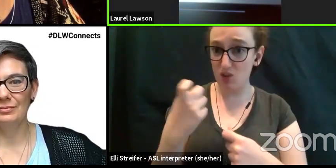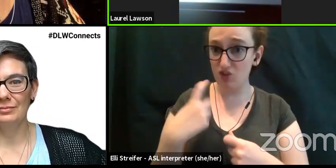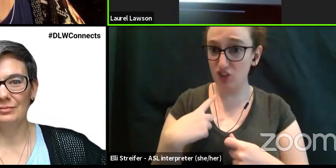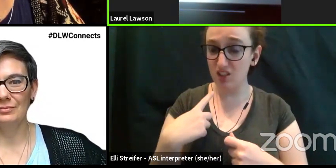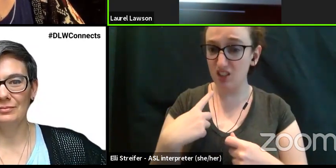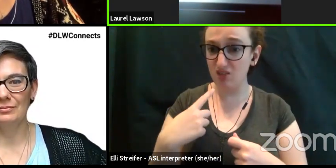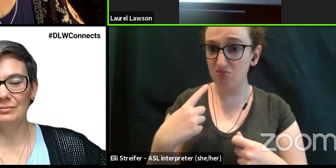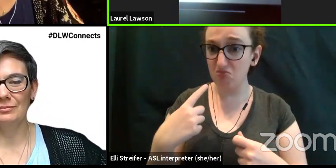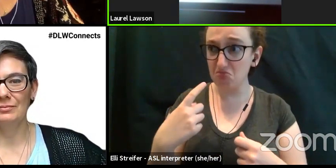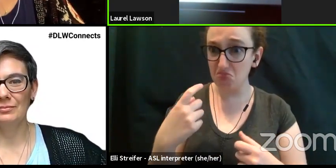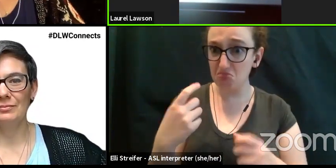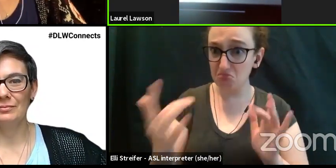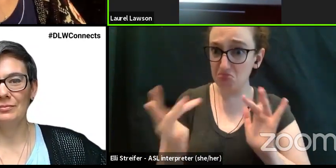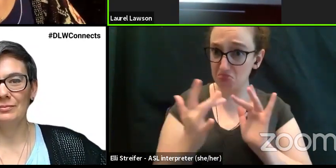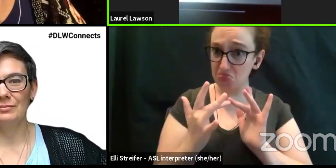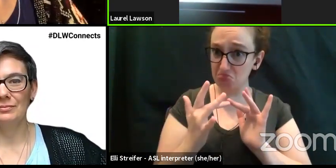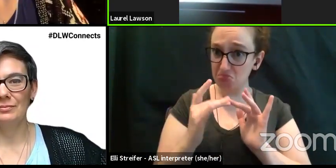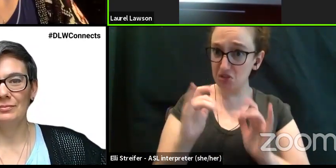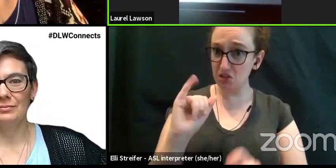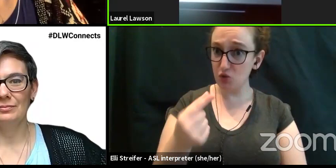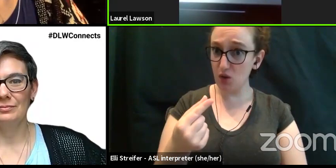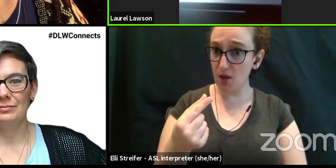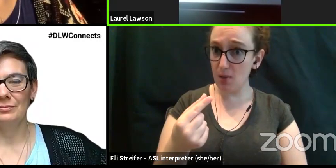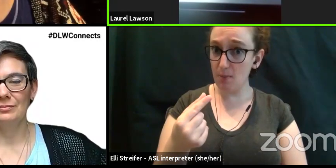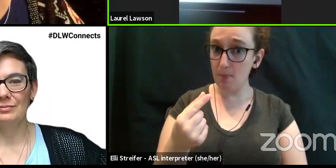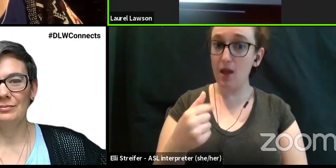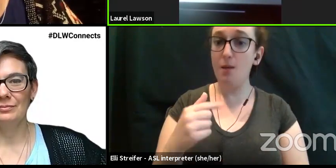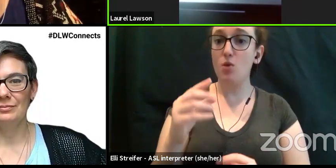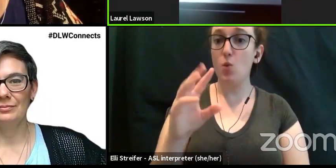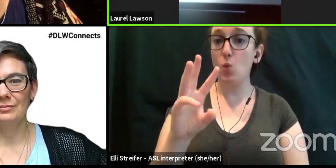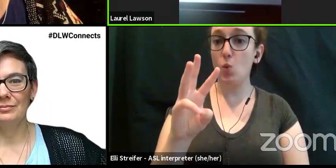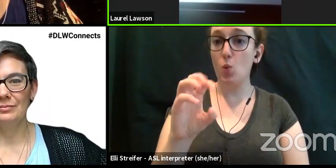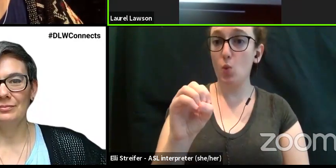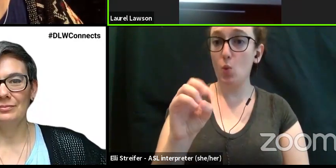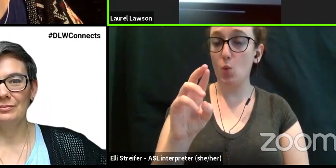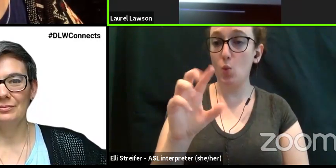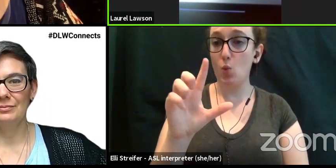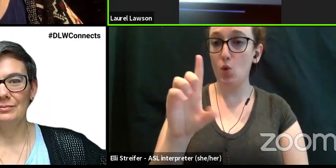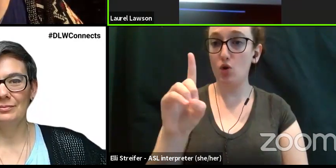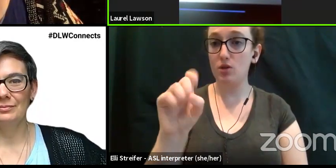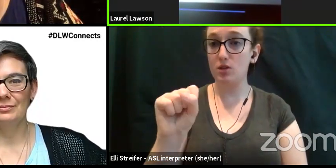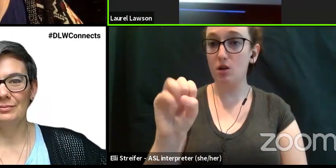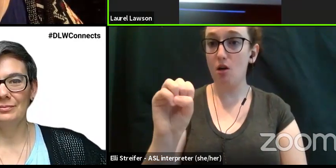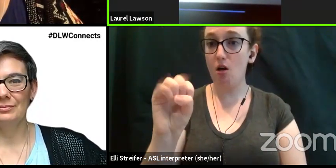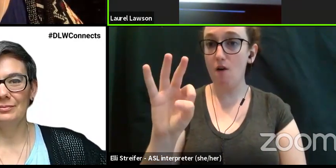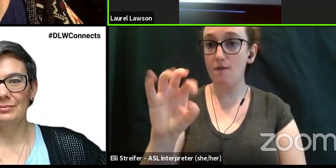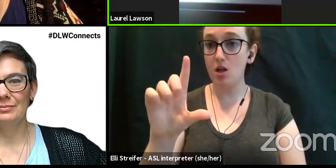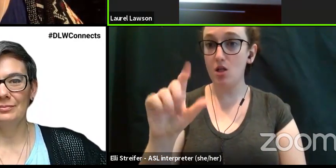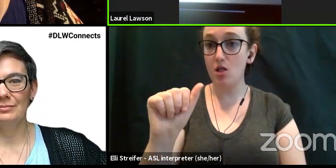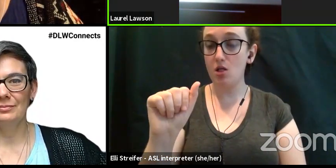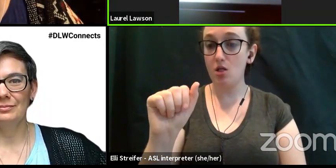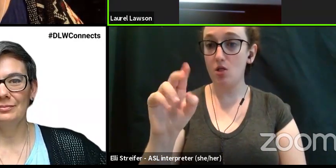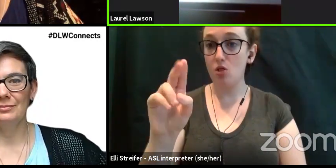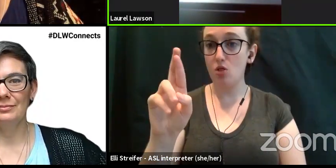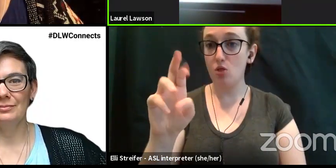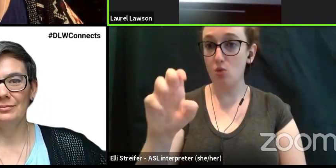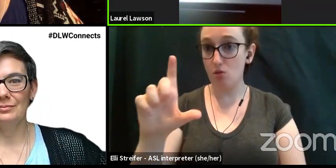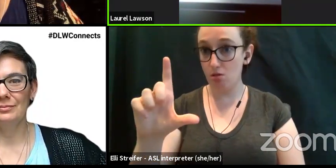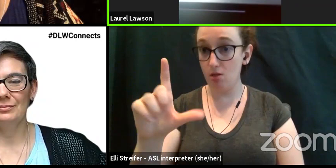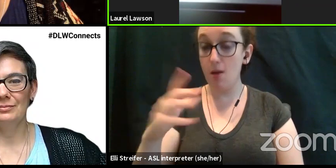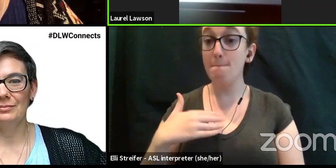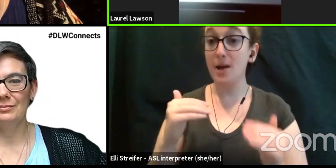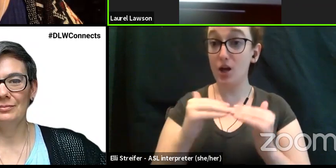out about at Worlds of Laurel. My beloved colleague and the artistic lead of Kinetic